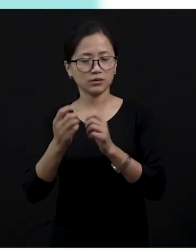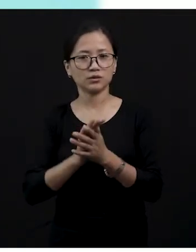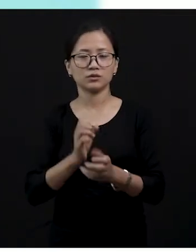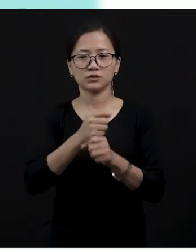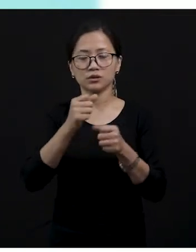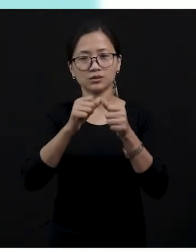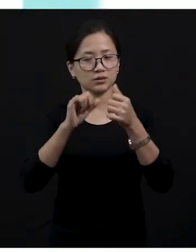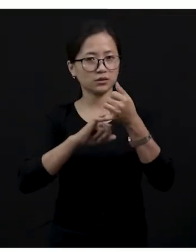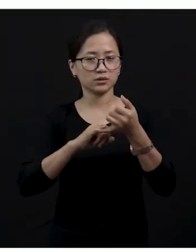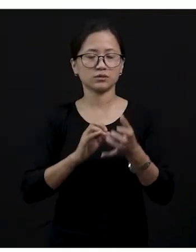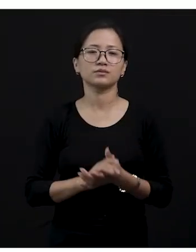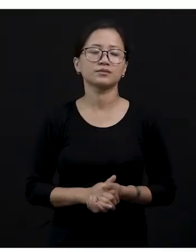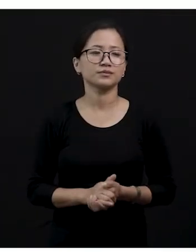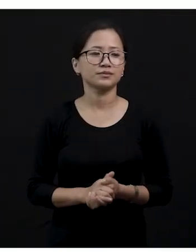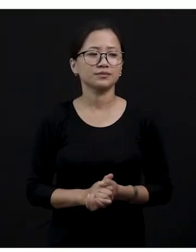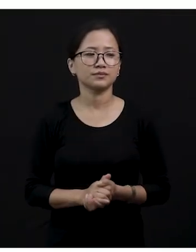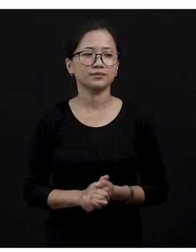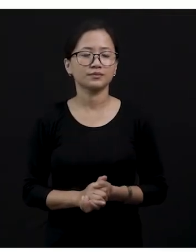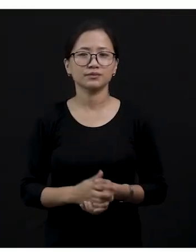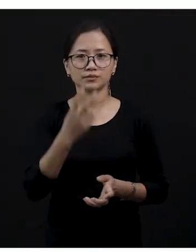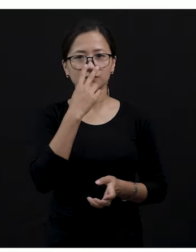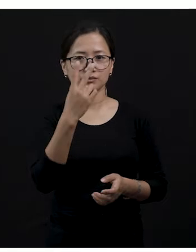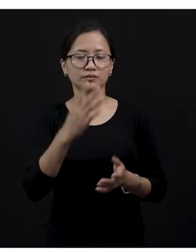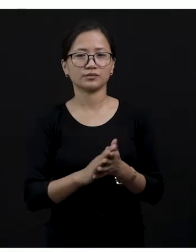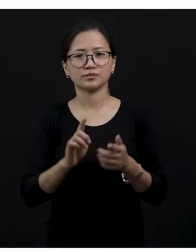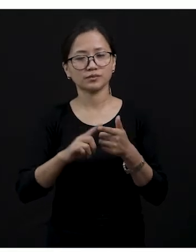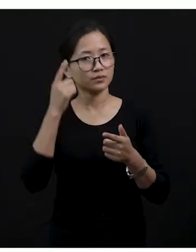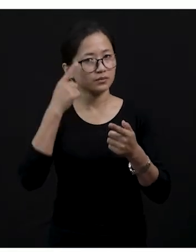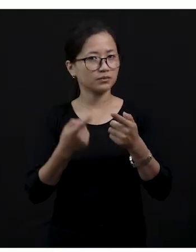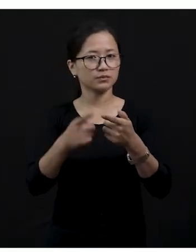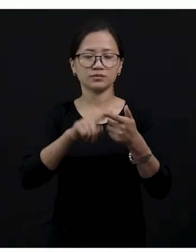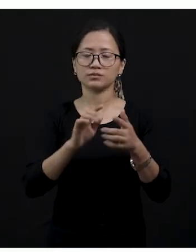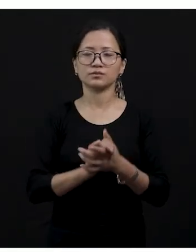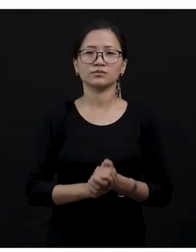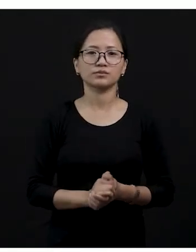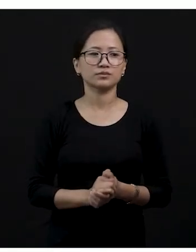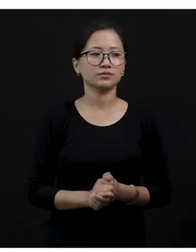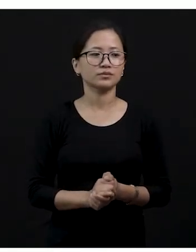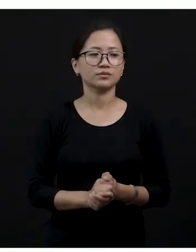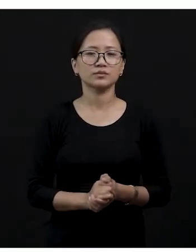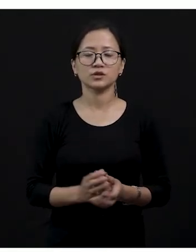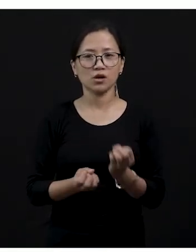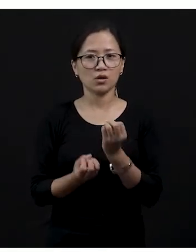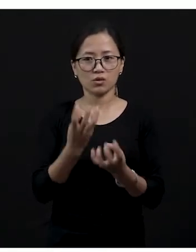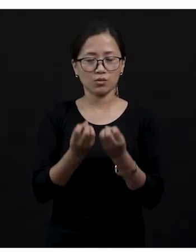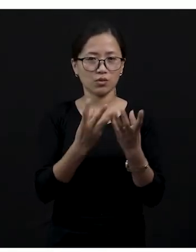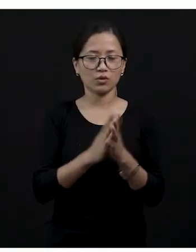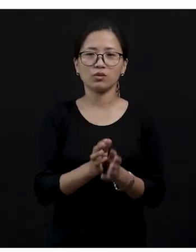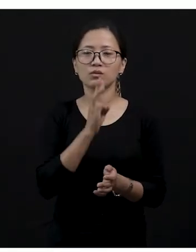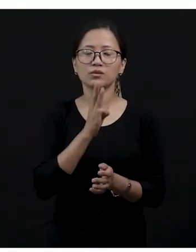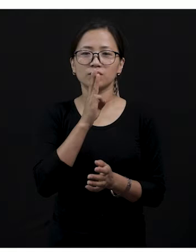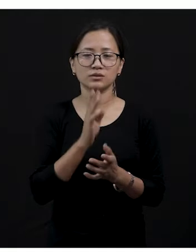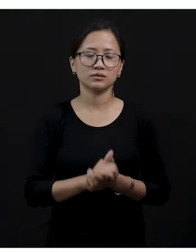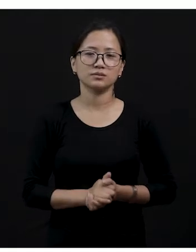just like that, see, another experiment we can do is you boil water,